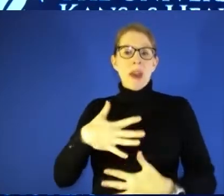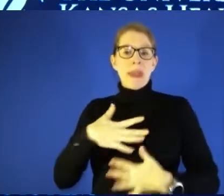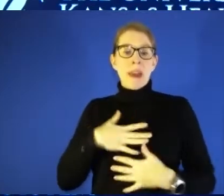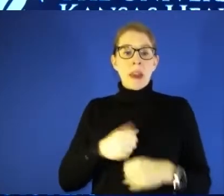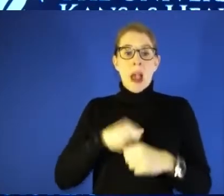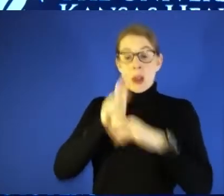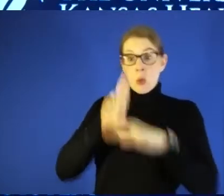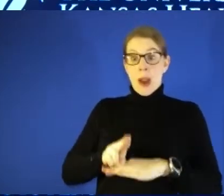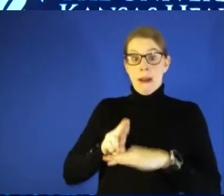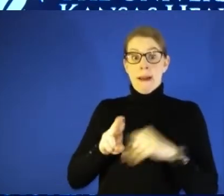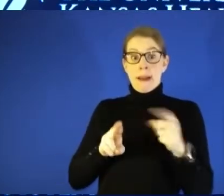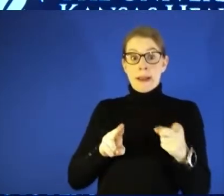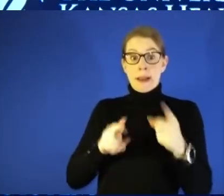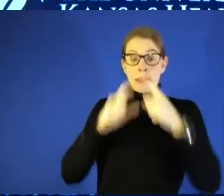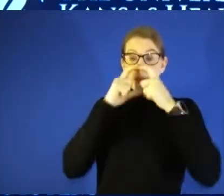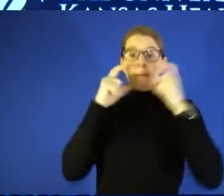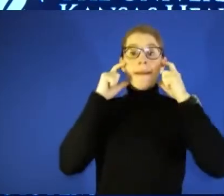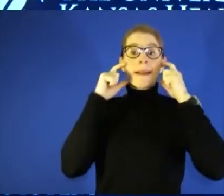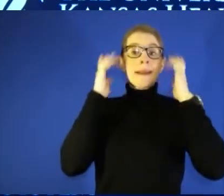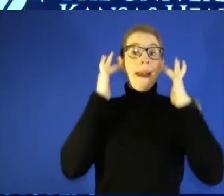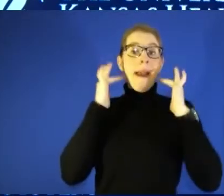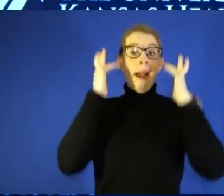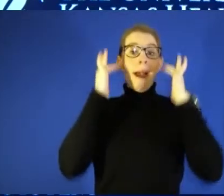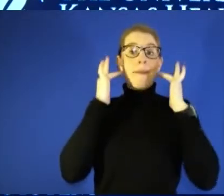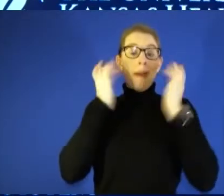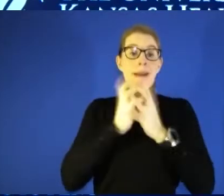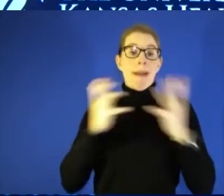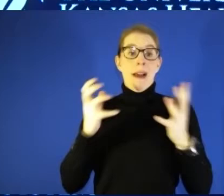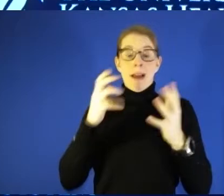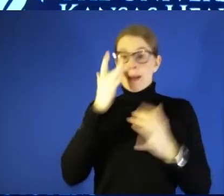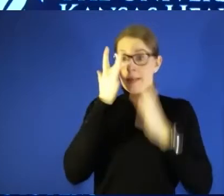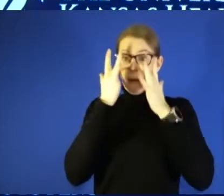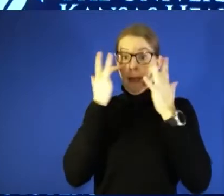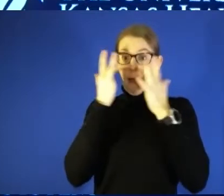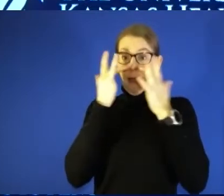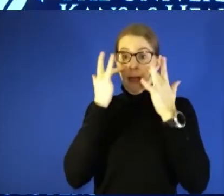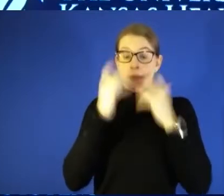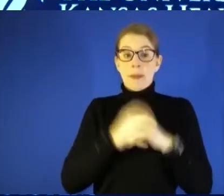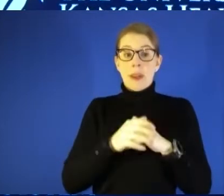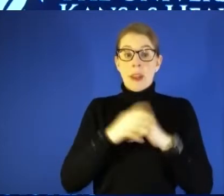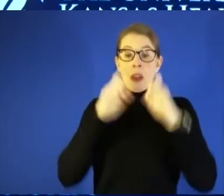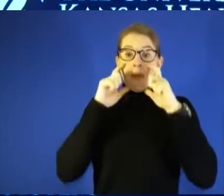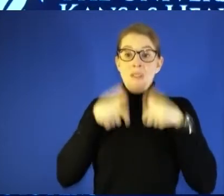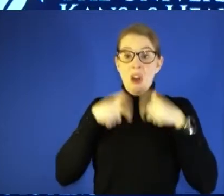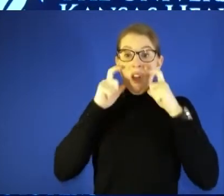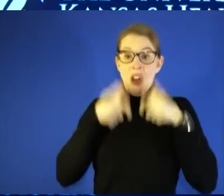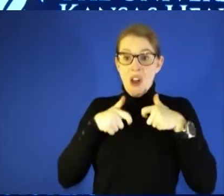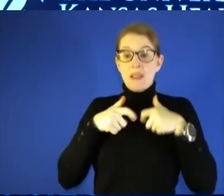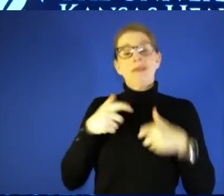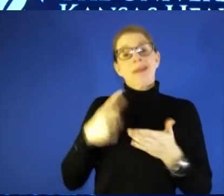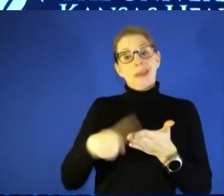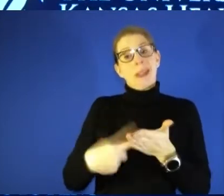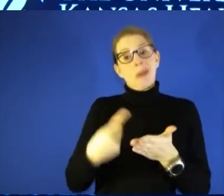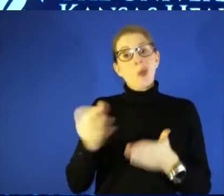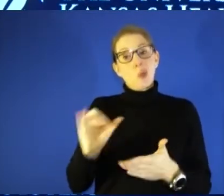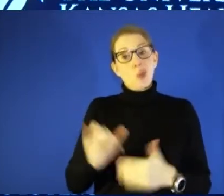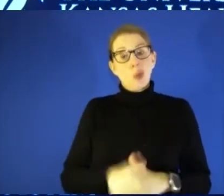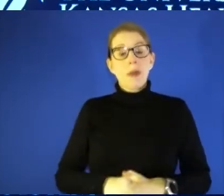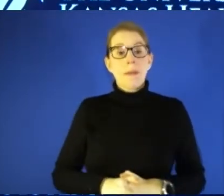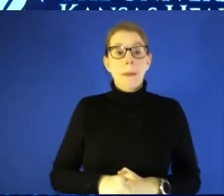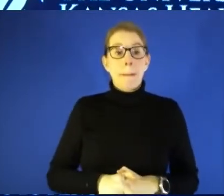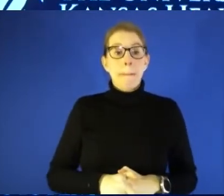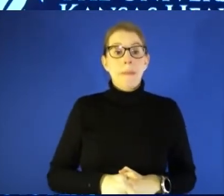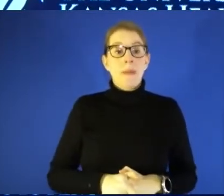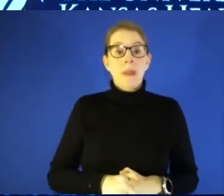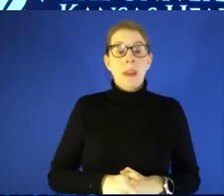it actually gaps quite a bit on the sides and on the top of my nose, and it tends to fall down. So even when I put the fix